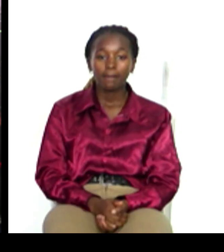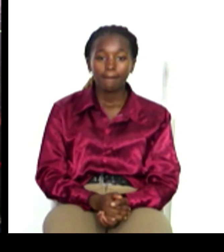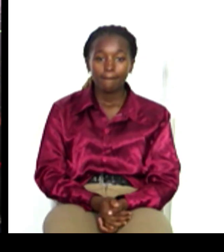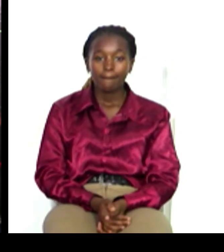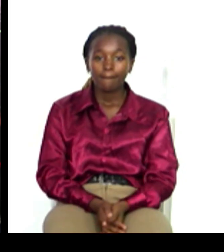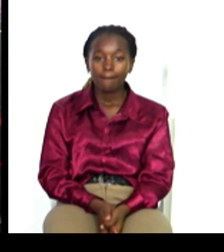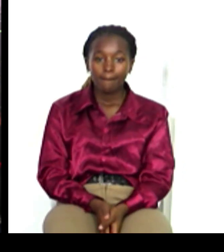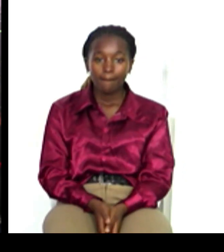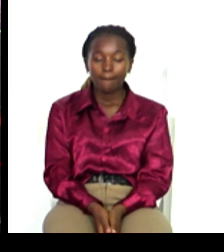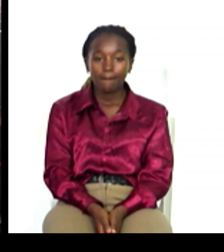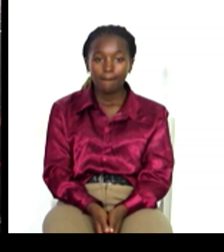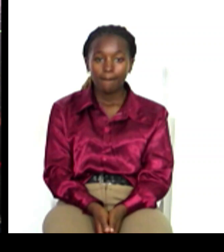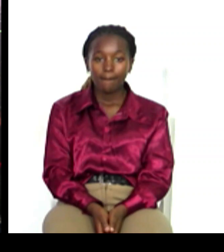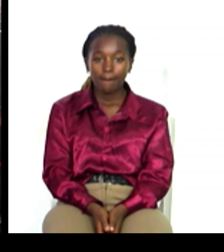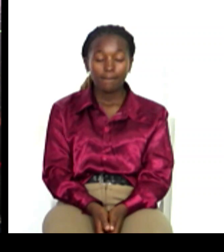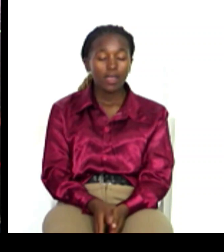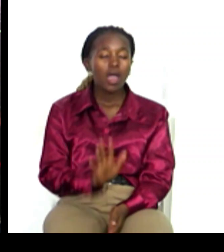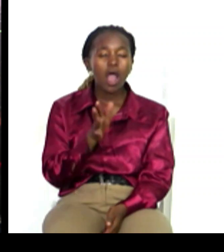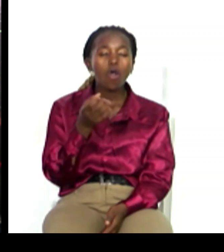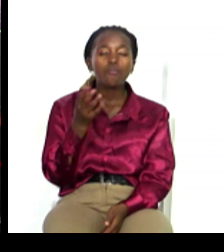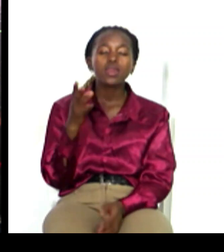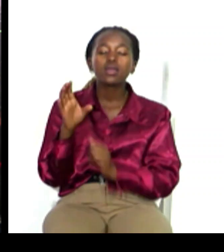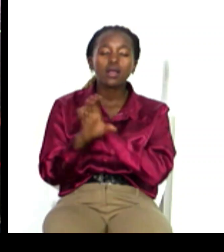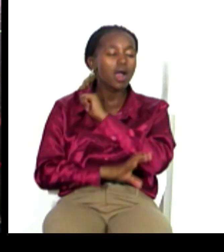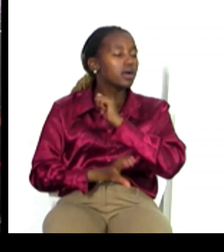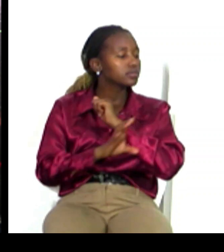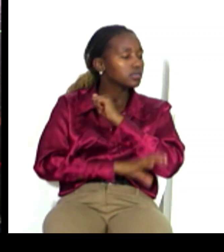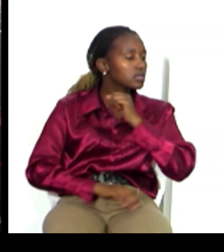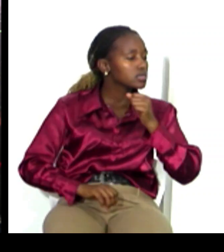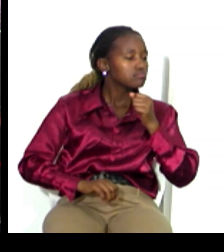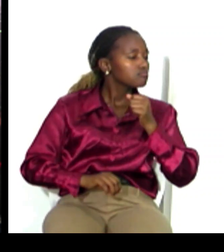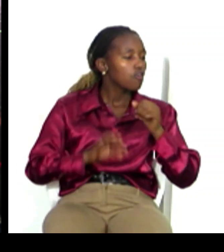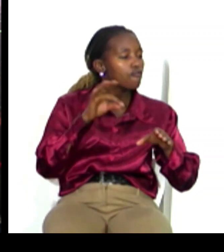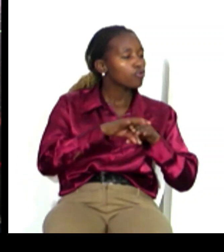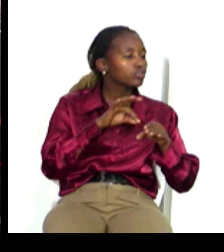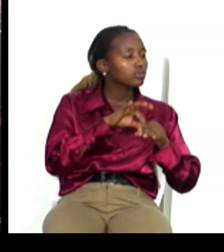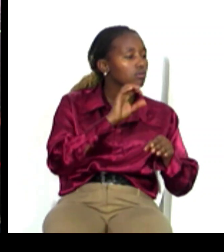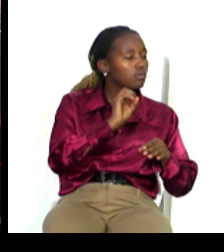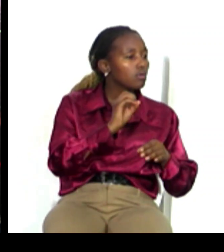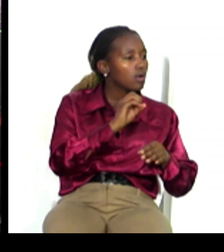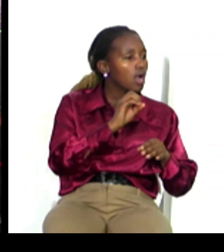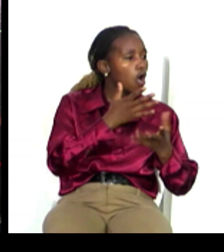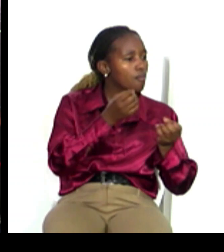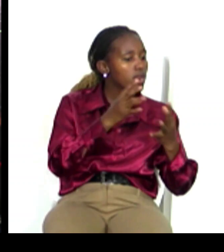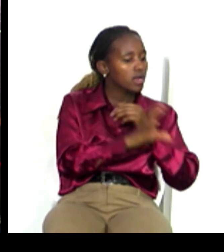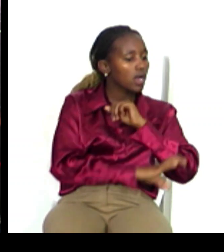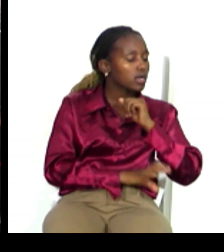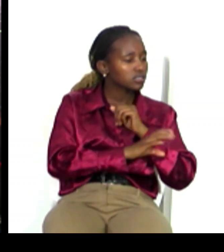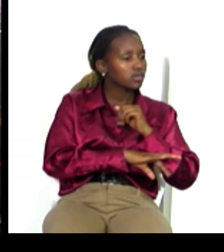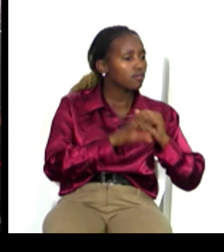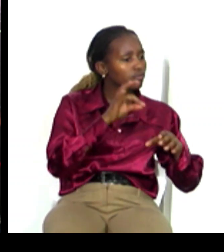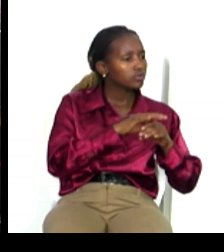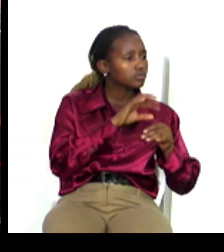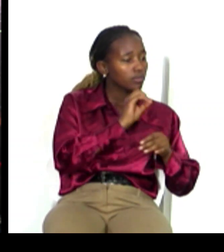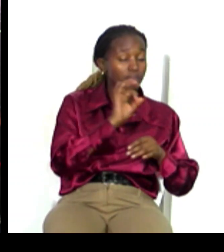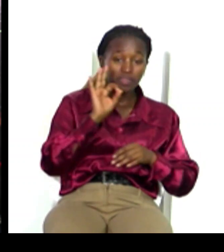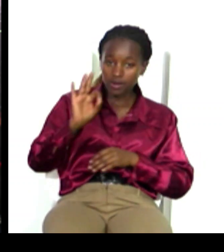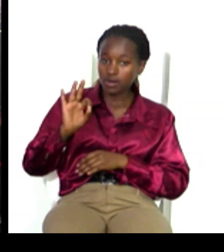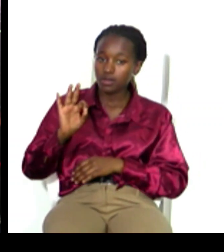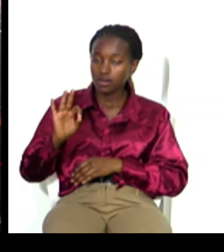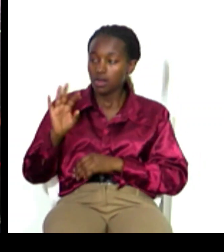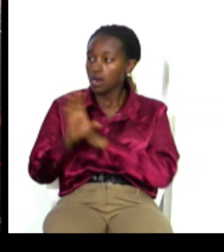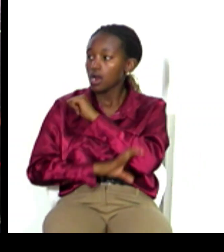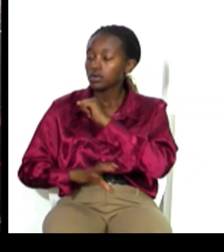question, how many countries in Africa are not going to support, are not going to vote? 3 countries. Not 6. 3